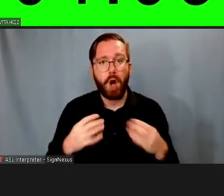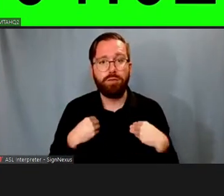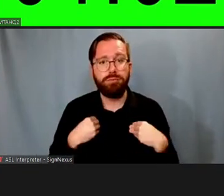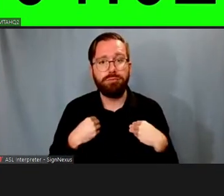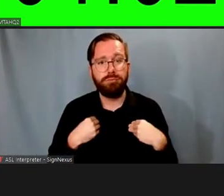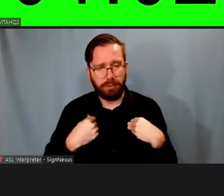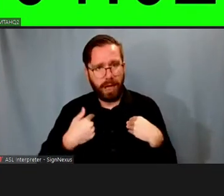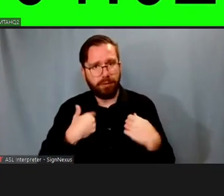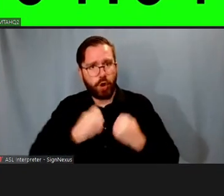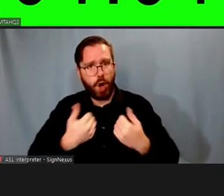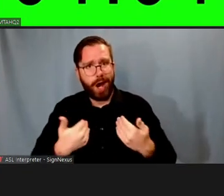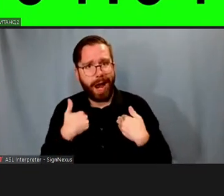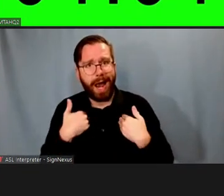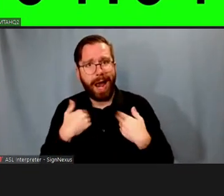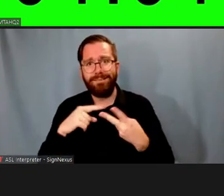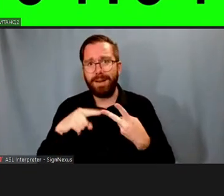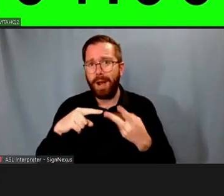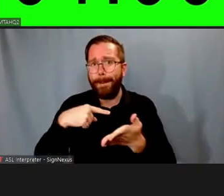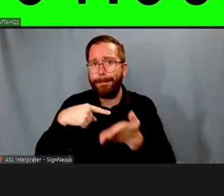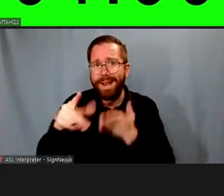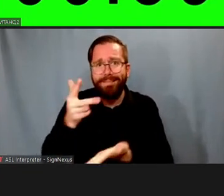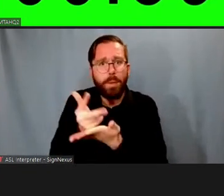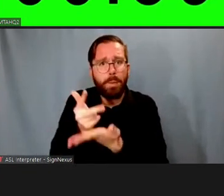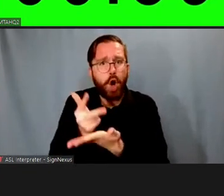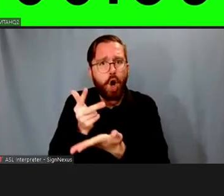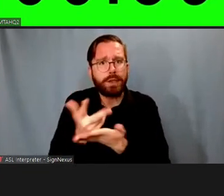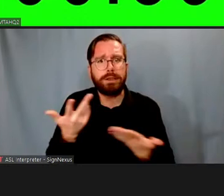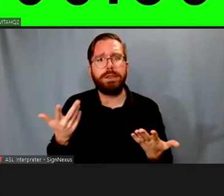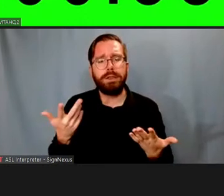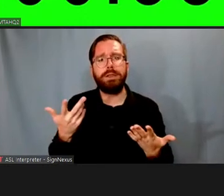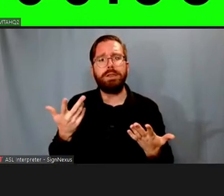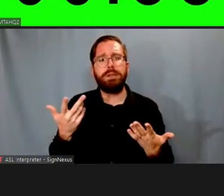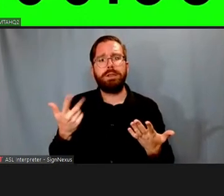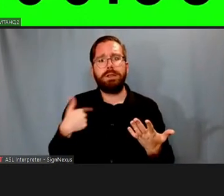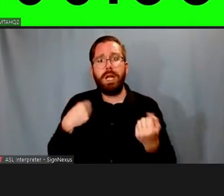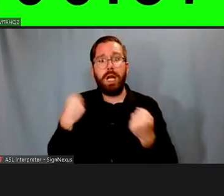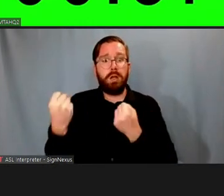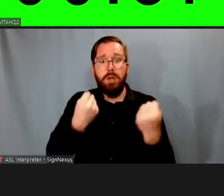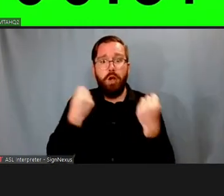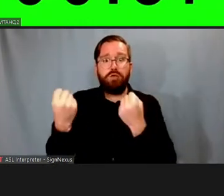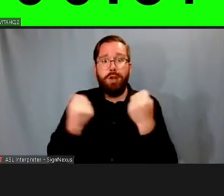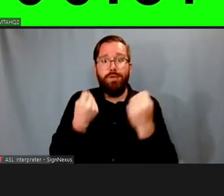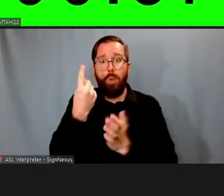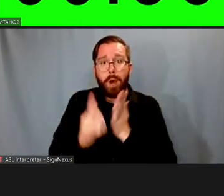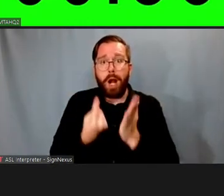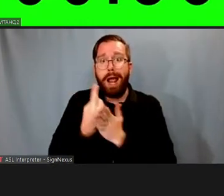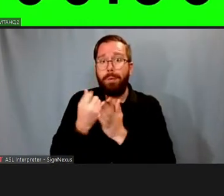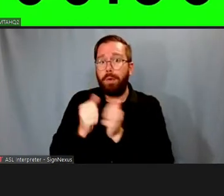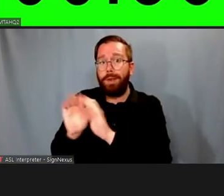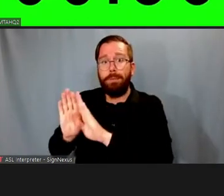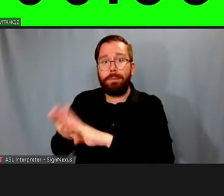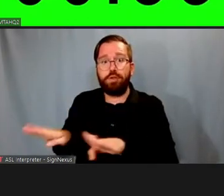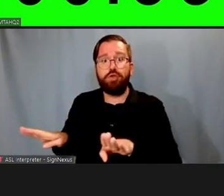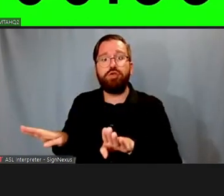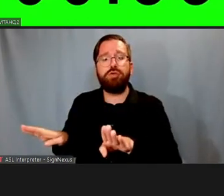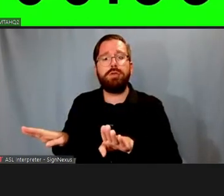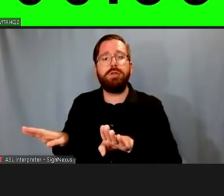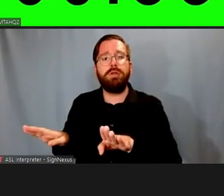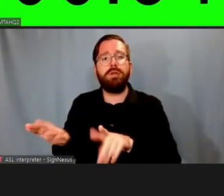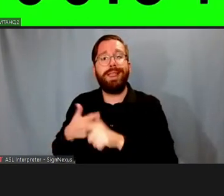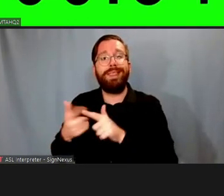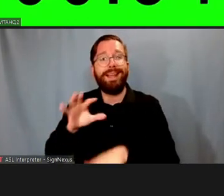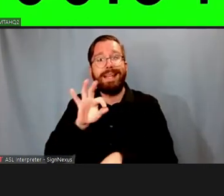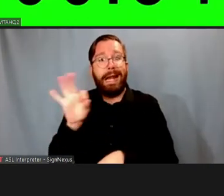because after driving around with my children for you know over an hour and receiving a 99